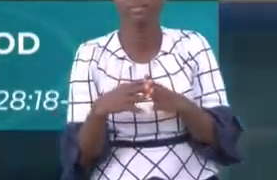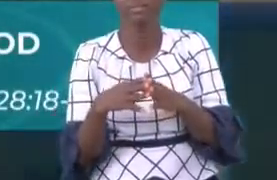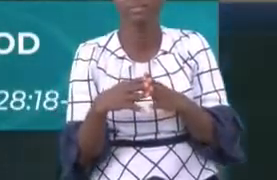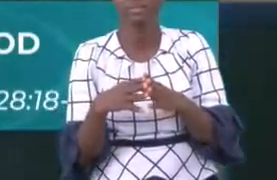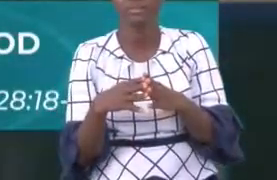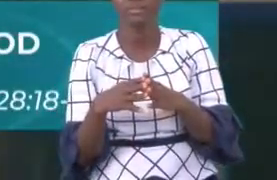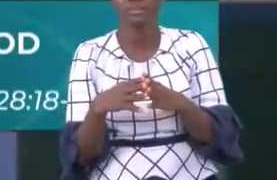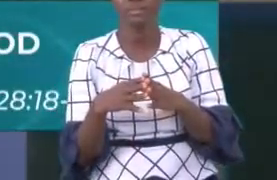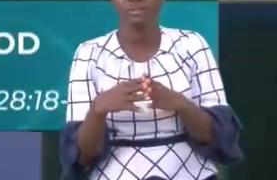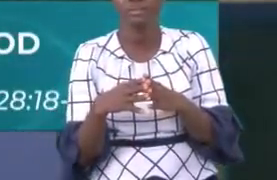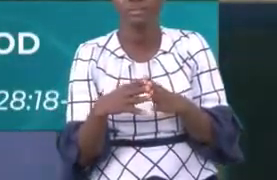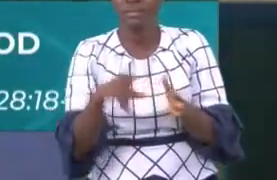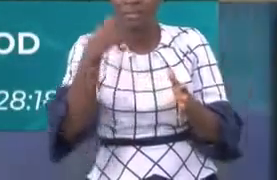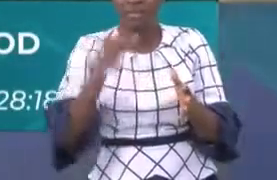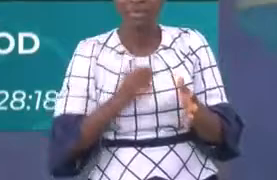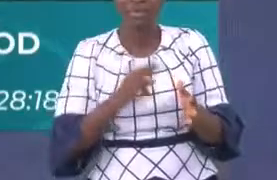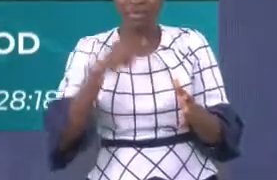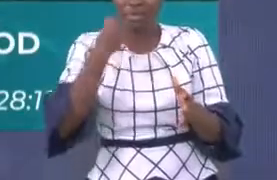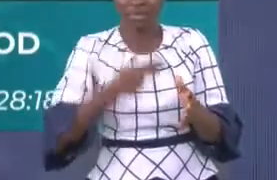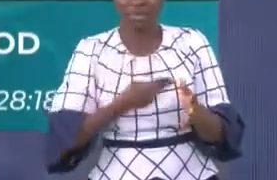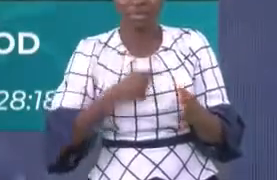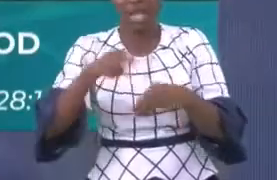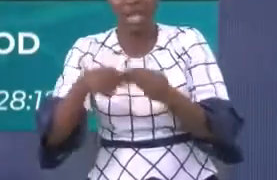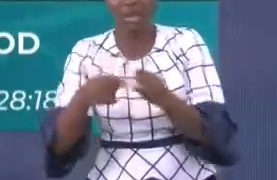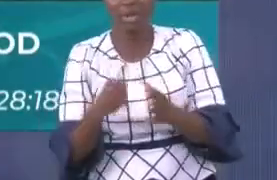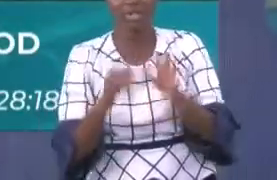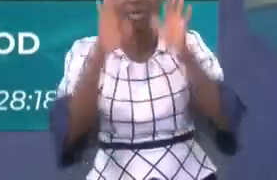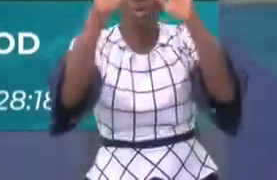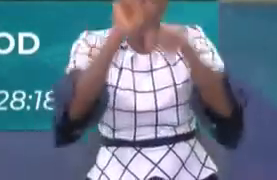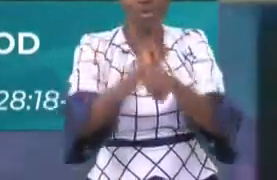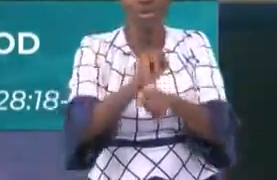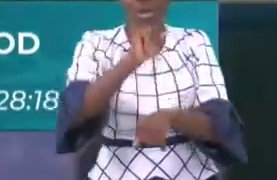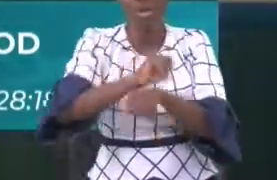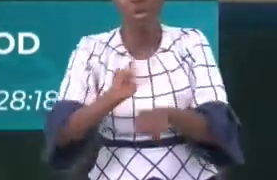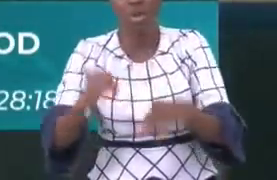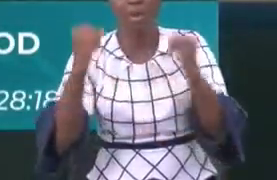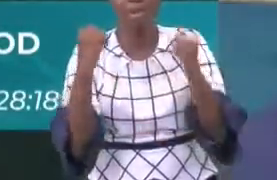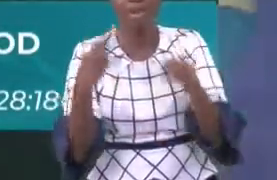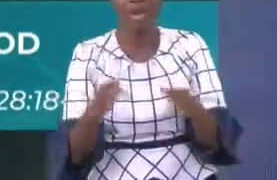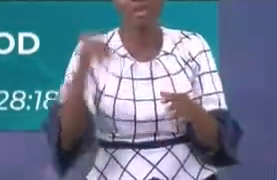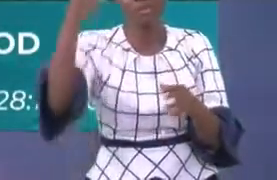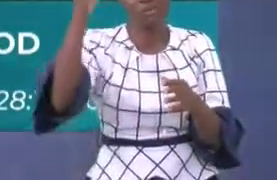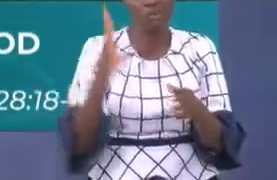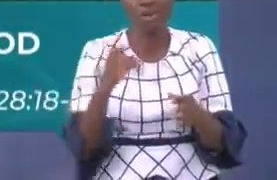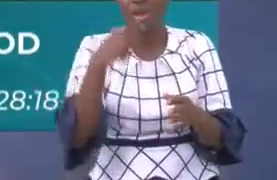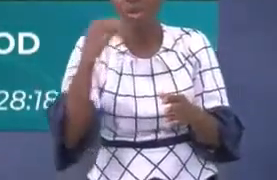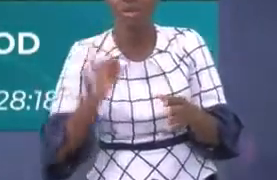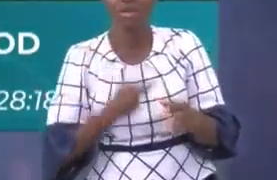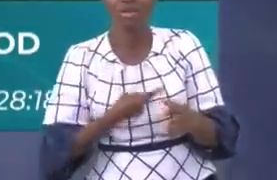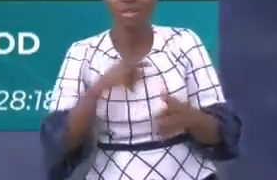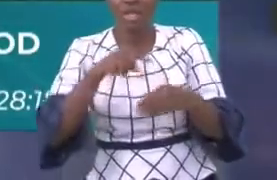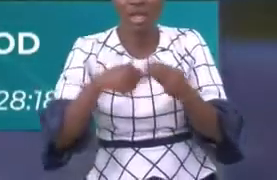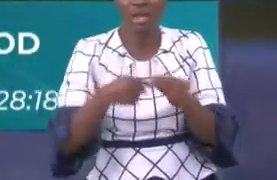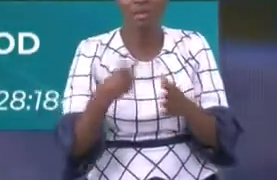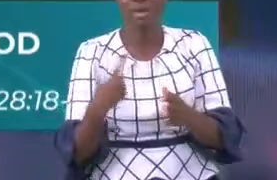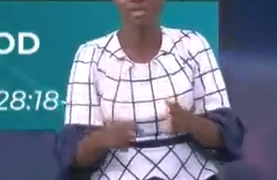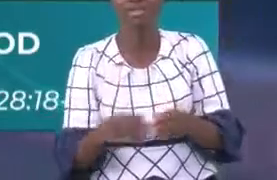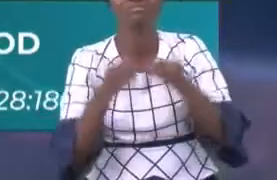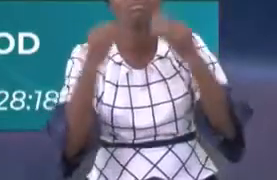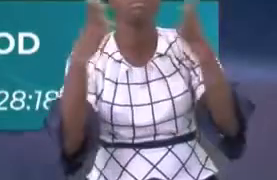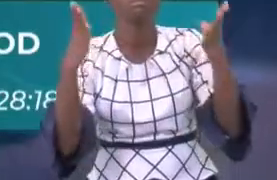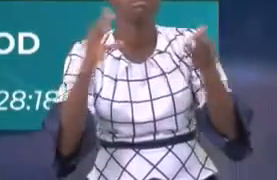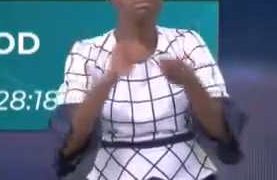wonder-working power of God. It's telling us about the innumerable, the uncountable wonders